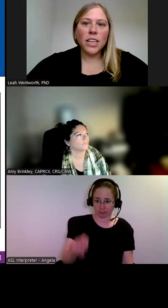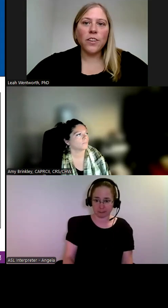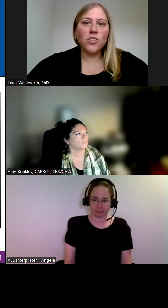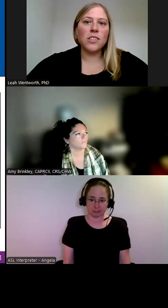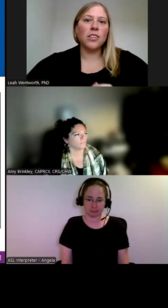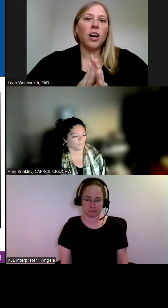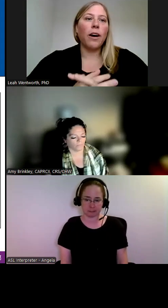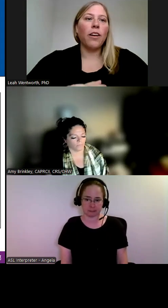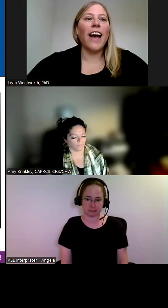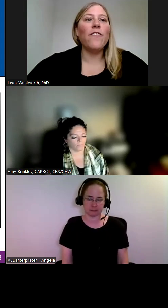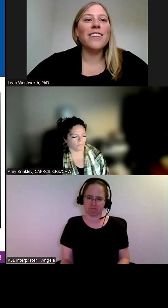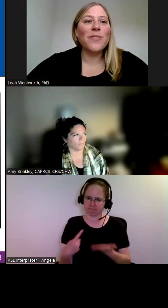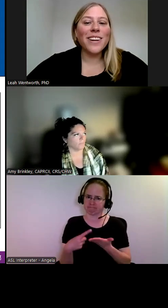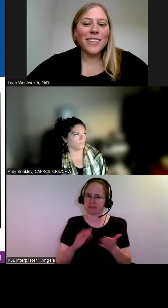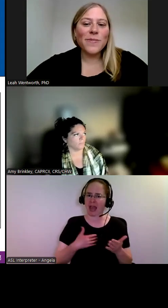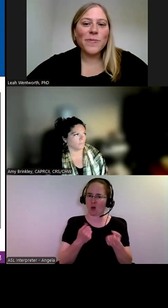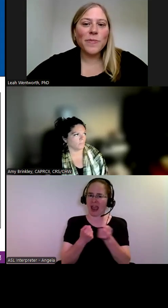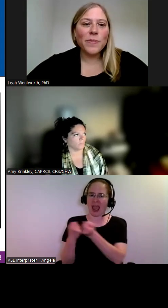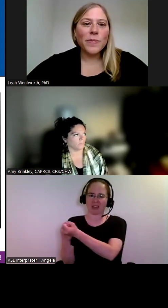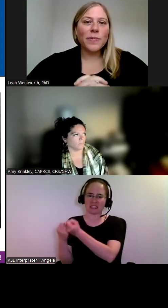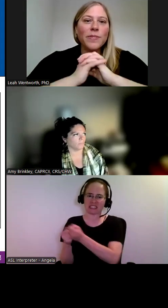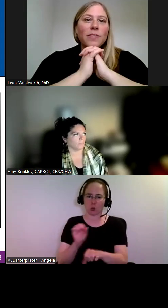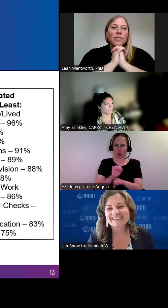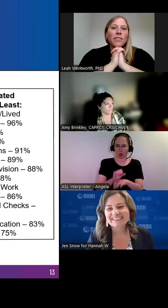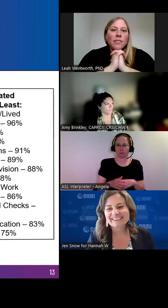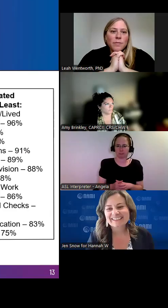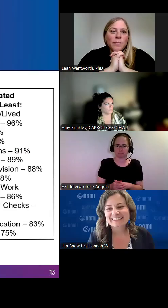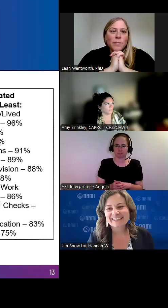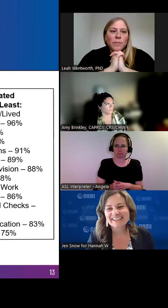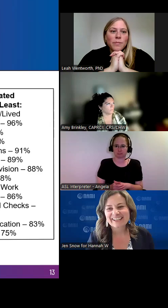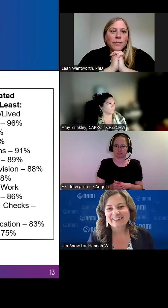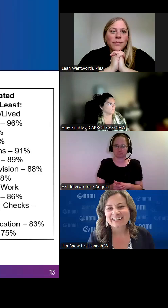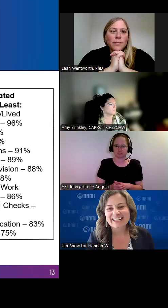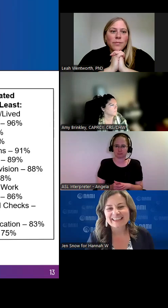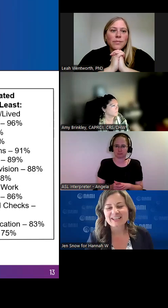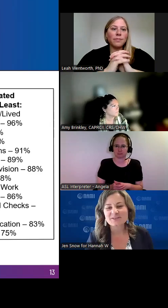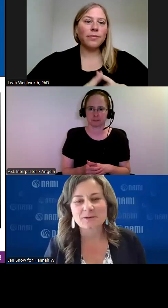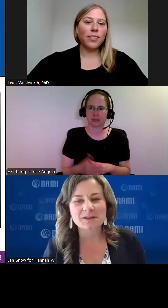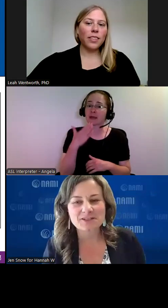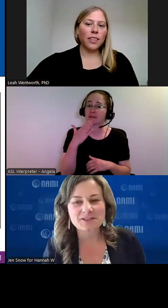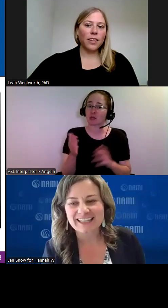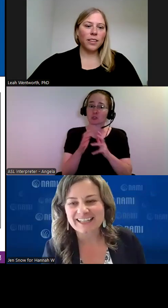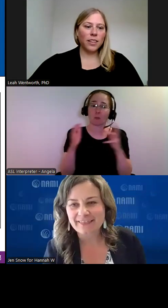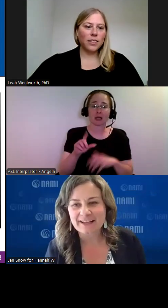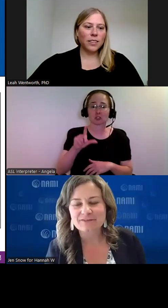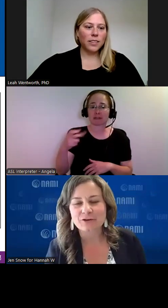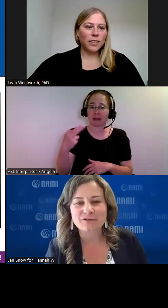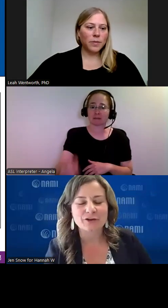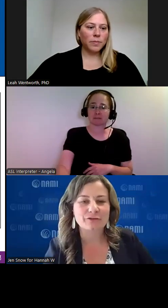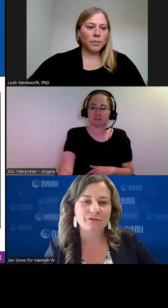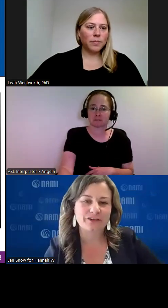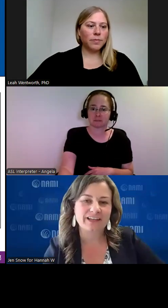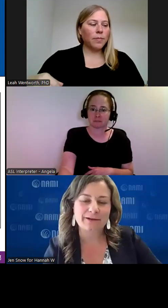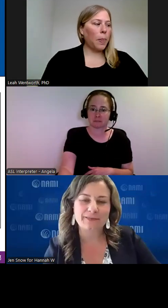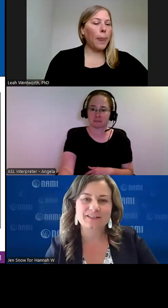Give her a chance to talk about our advocacy work. Great. Thank you so much, Leah. And thanks, folks,